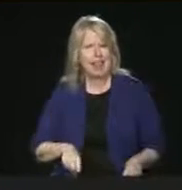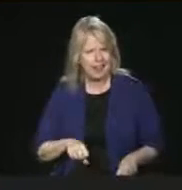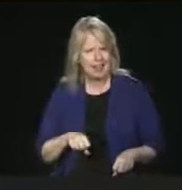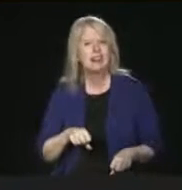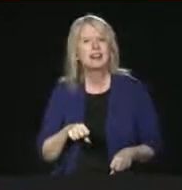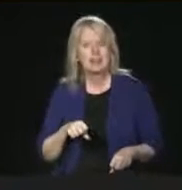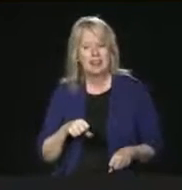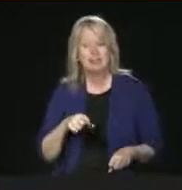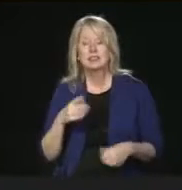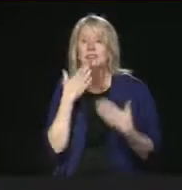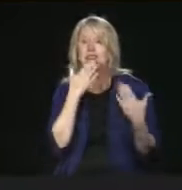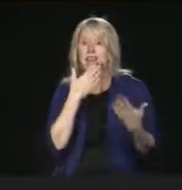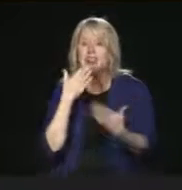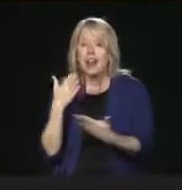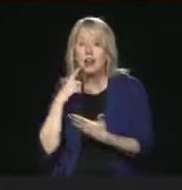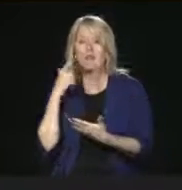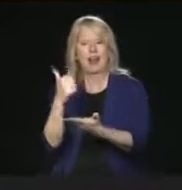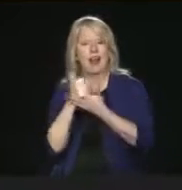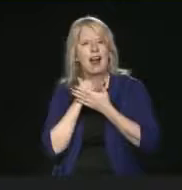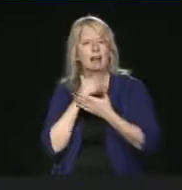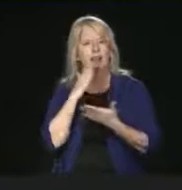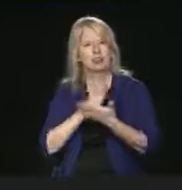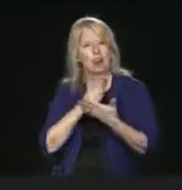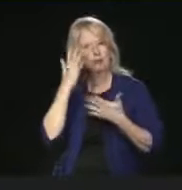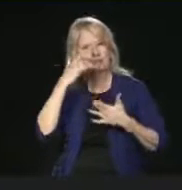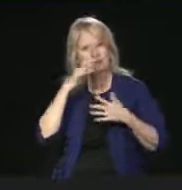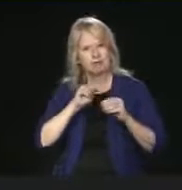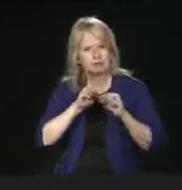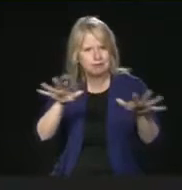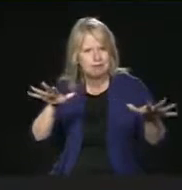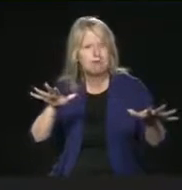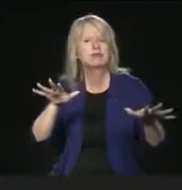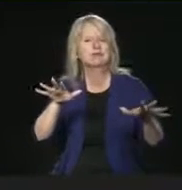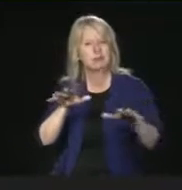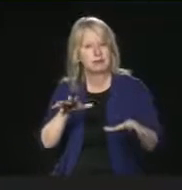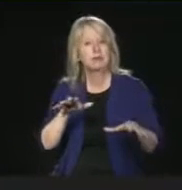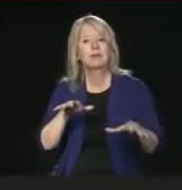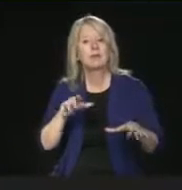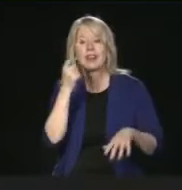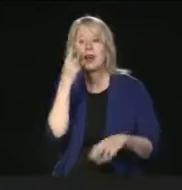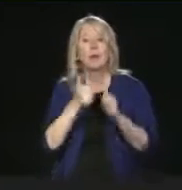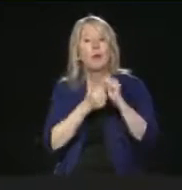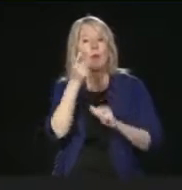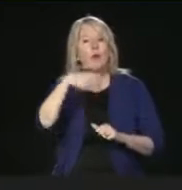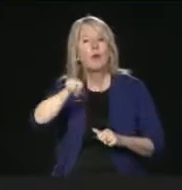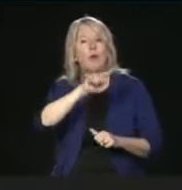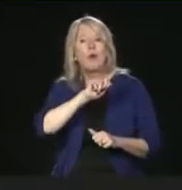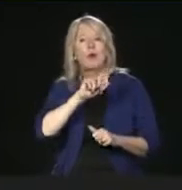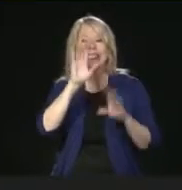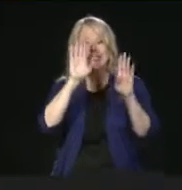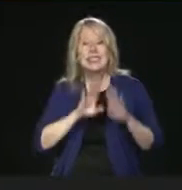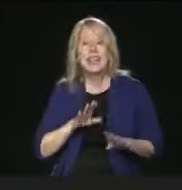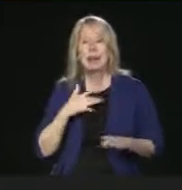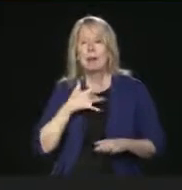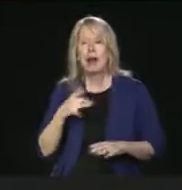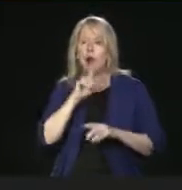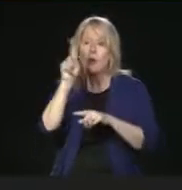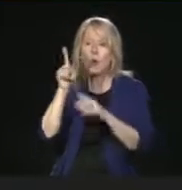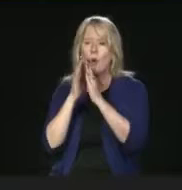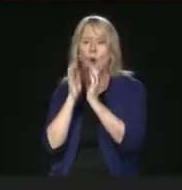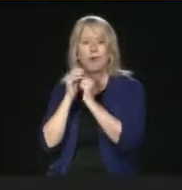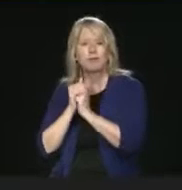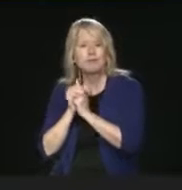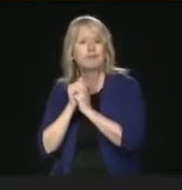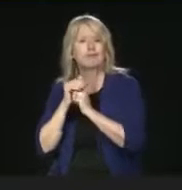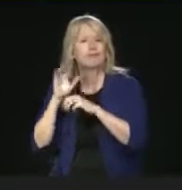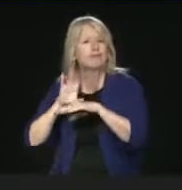slow the spread of COVID-19. To those of you who usually spend your Sundays in a place of worship, thank you for staying home